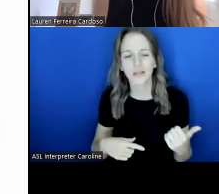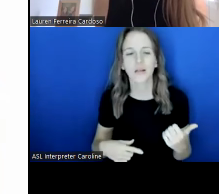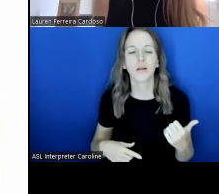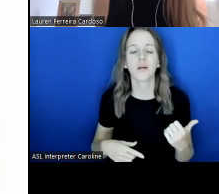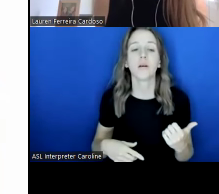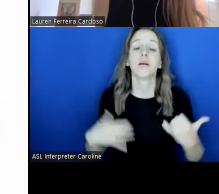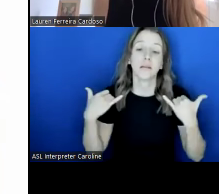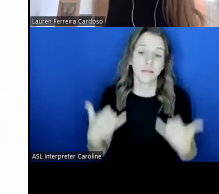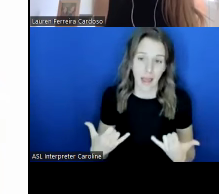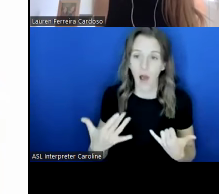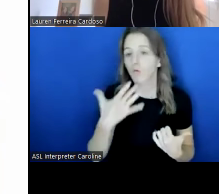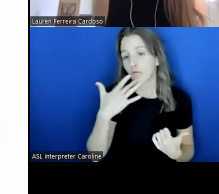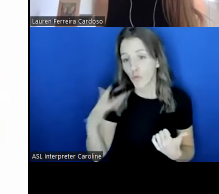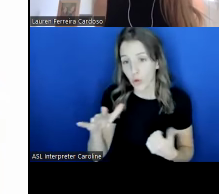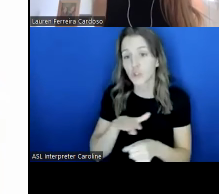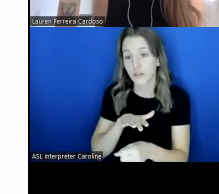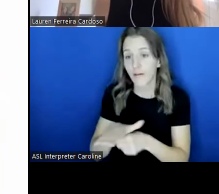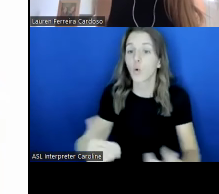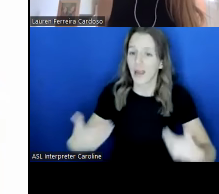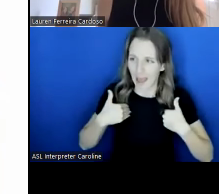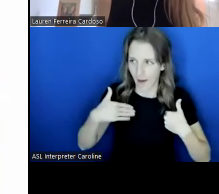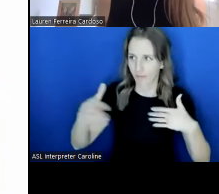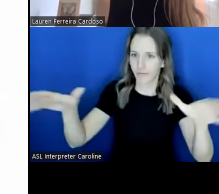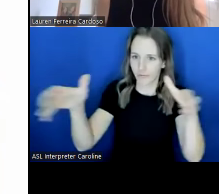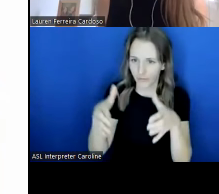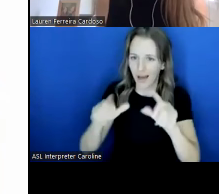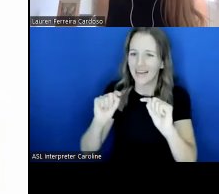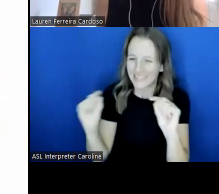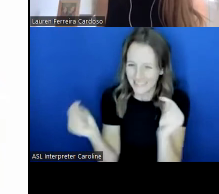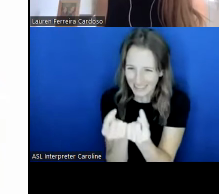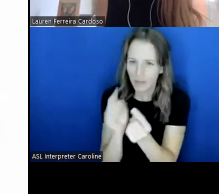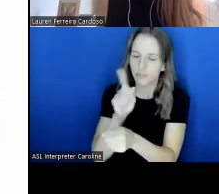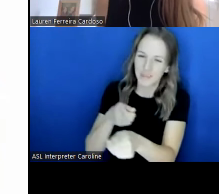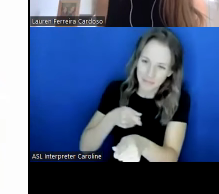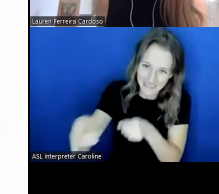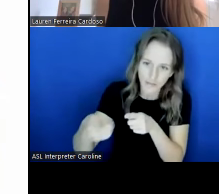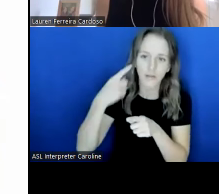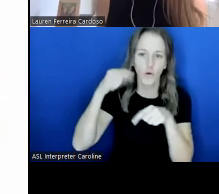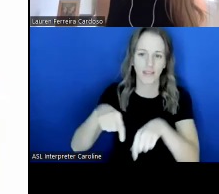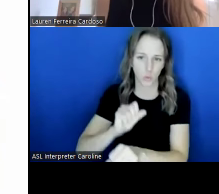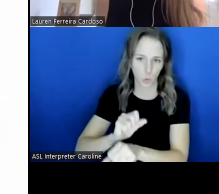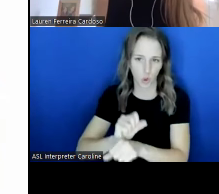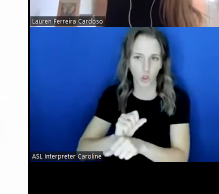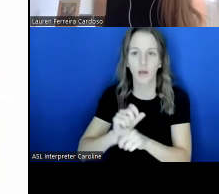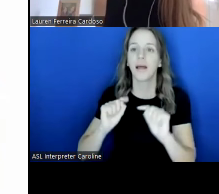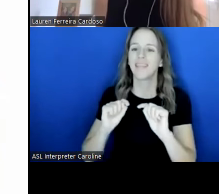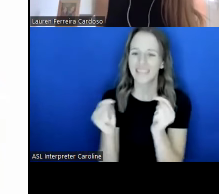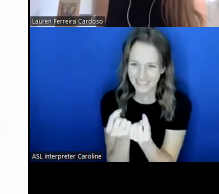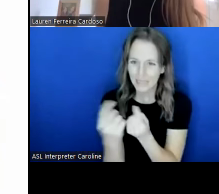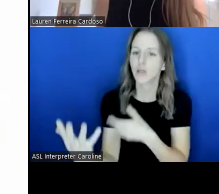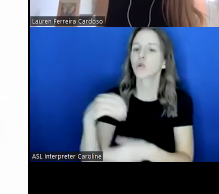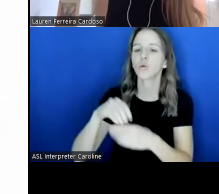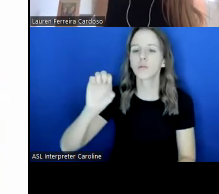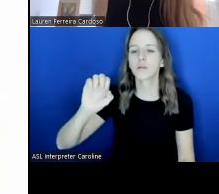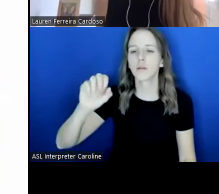fortunate enough to be able to build a team now that's specifically dedicated to doing CCIS work, and a team that includes